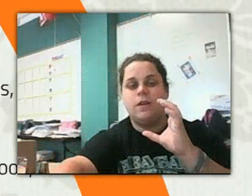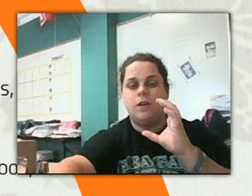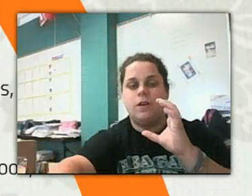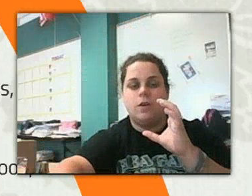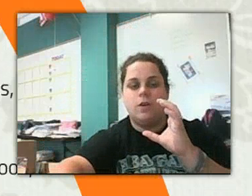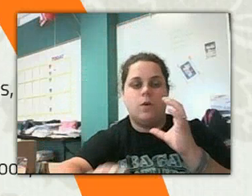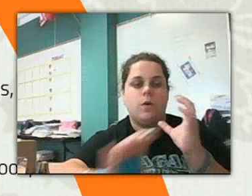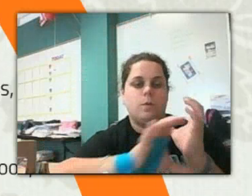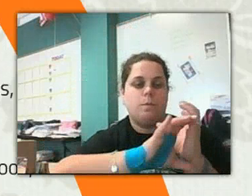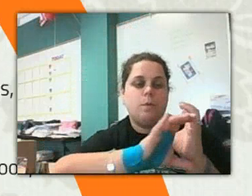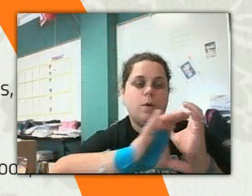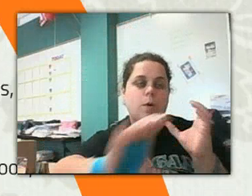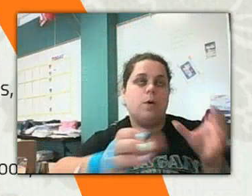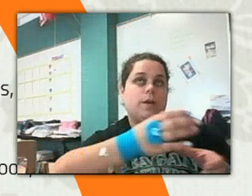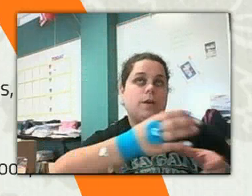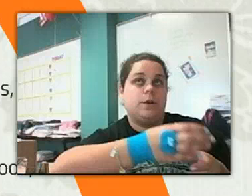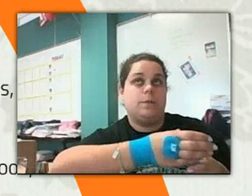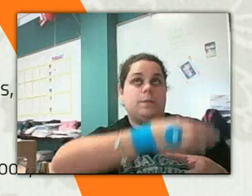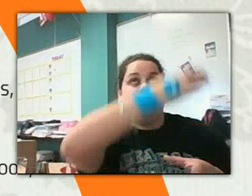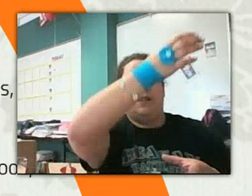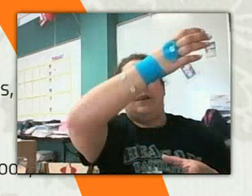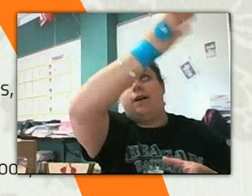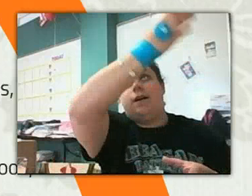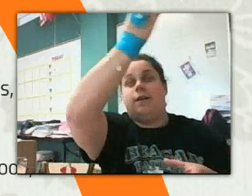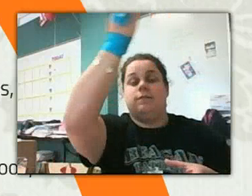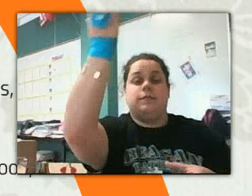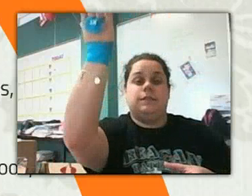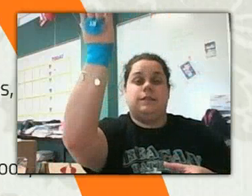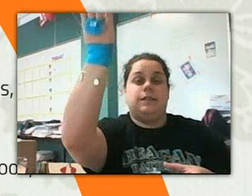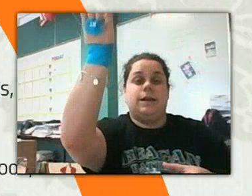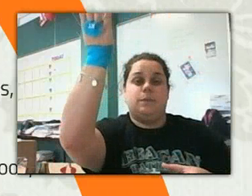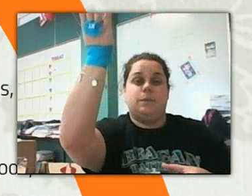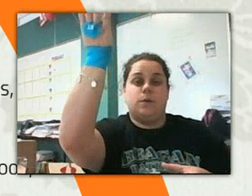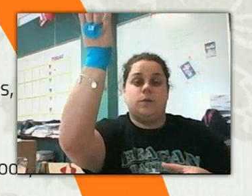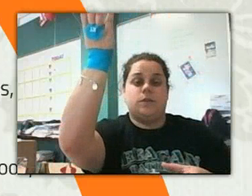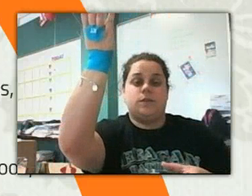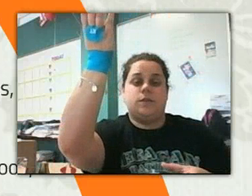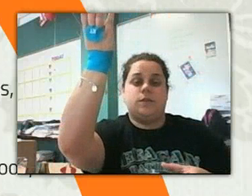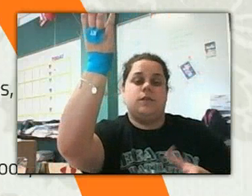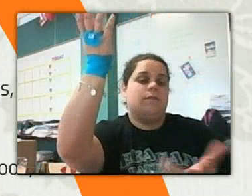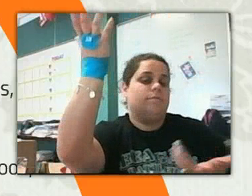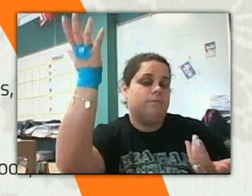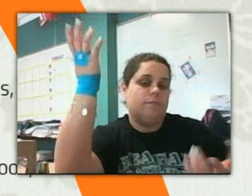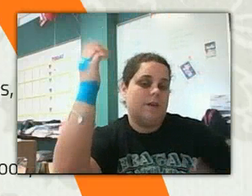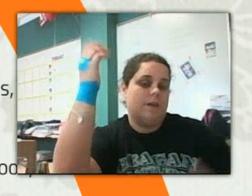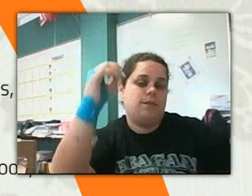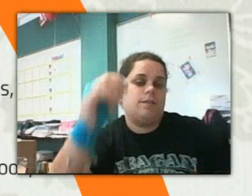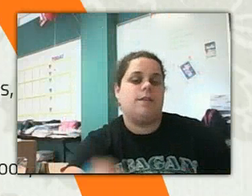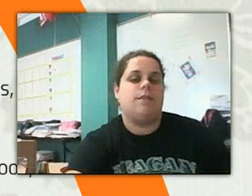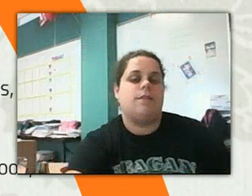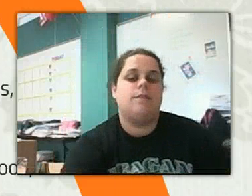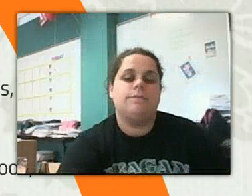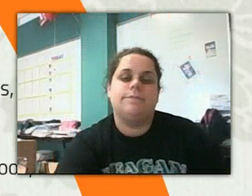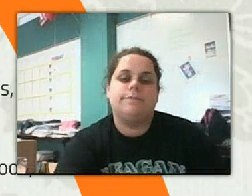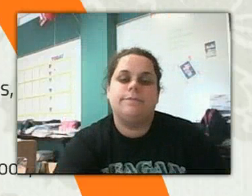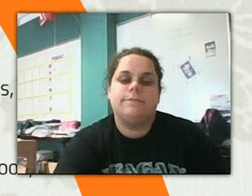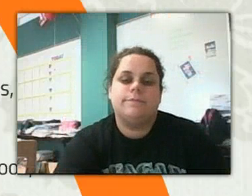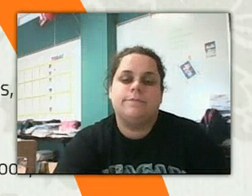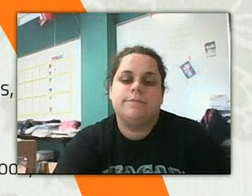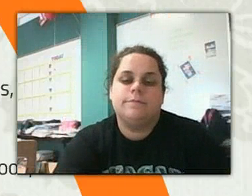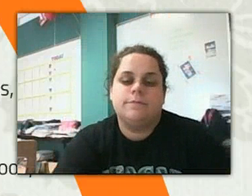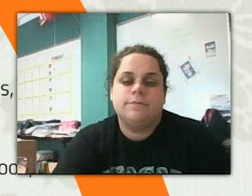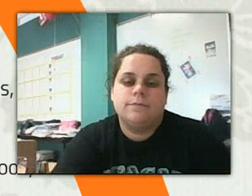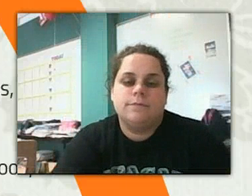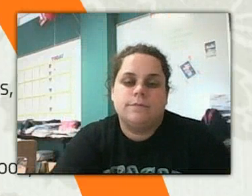cave or a pole. It could be a lamppost, anything like that.